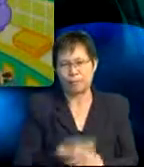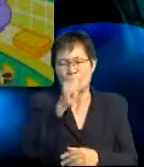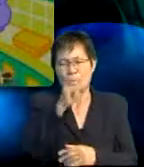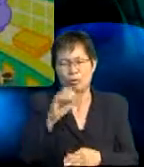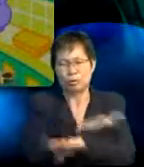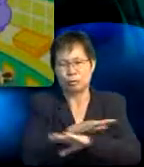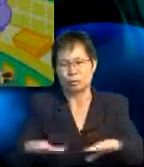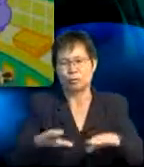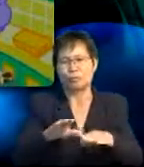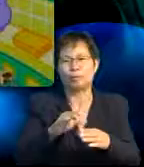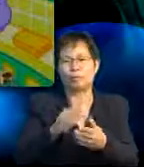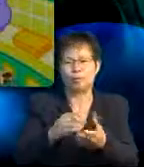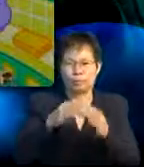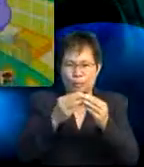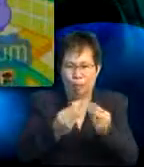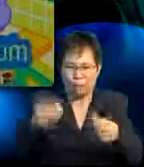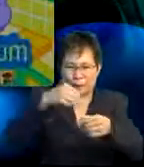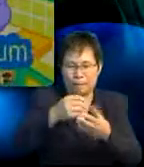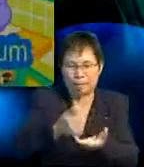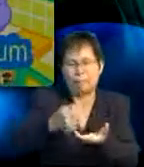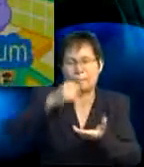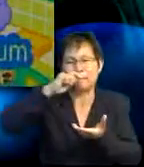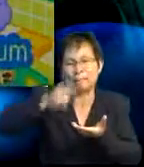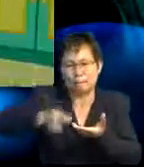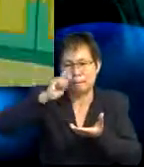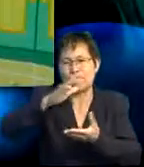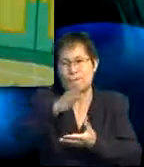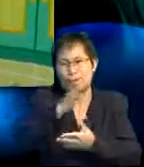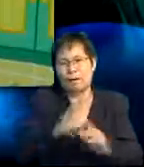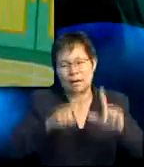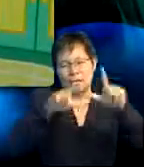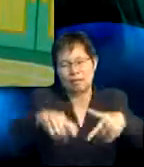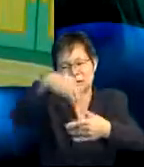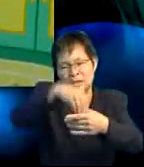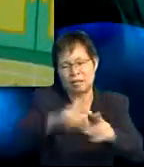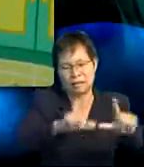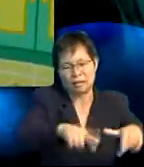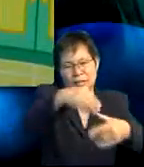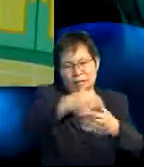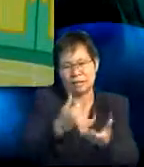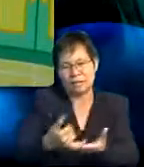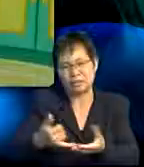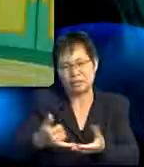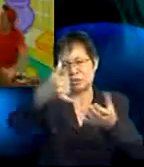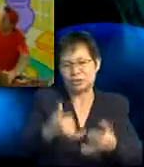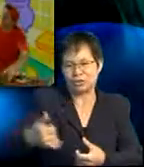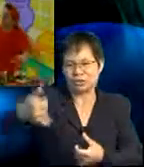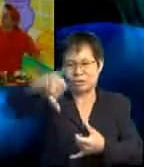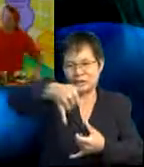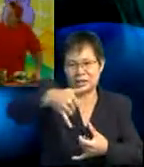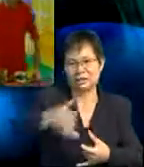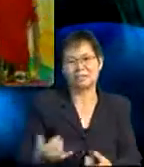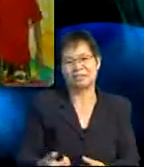So don't put mud in my mug, Mum. Leave it in the jug,